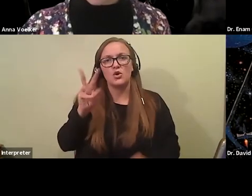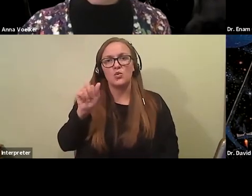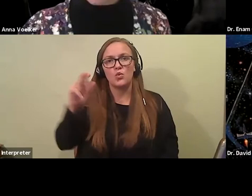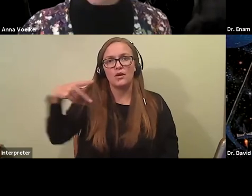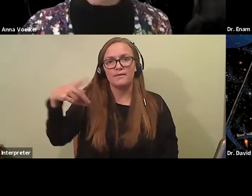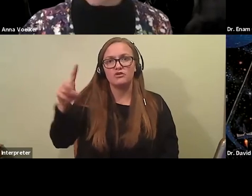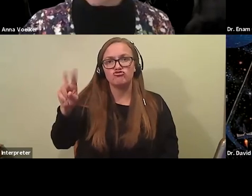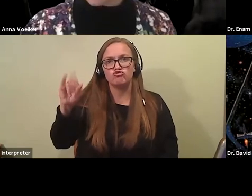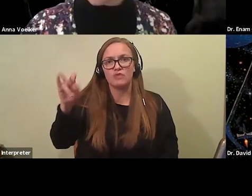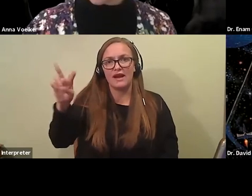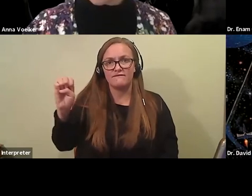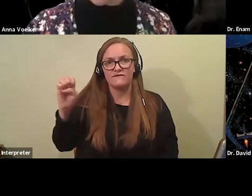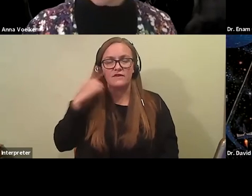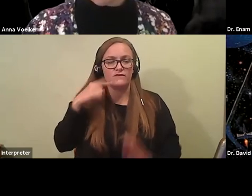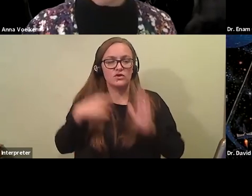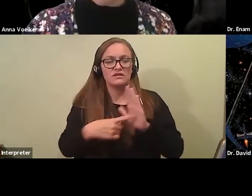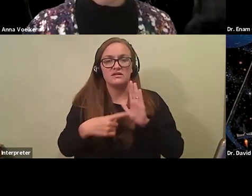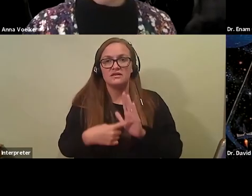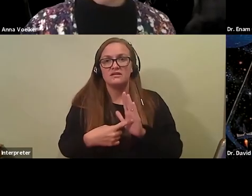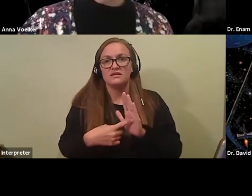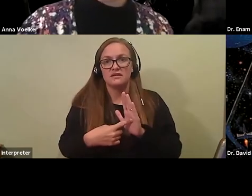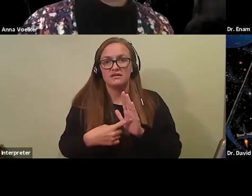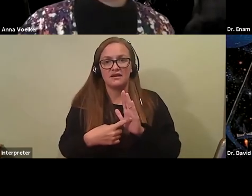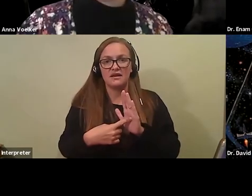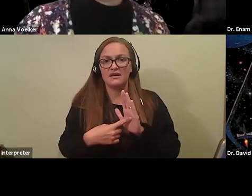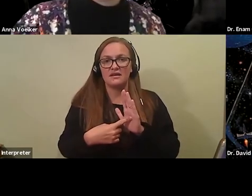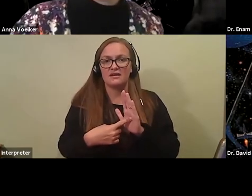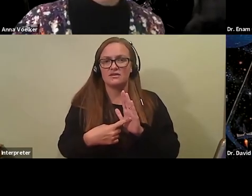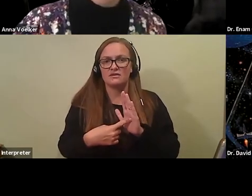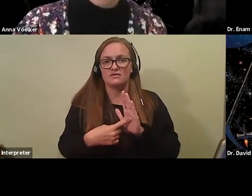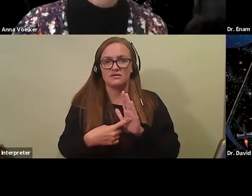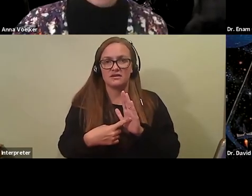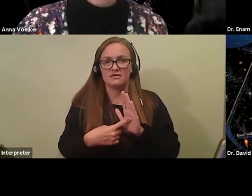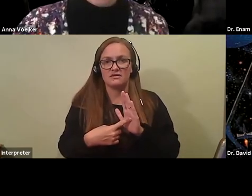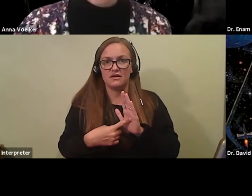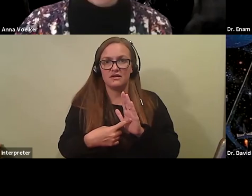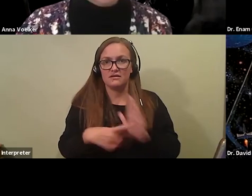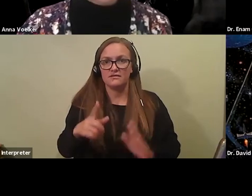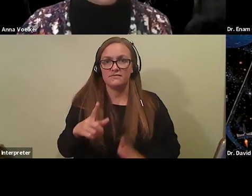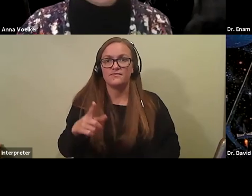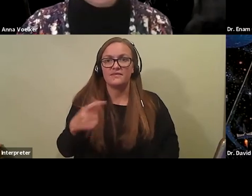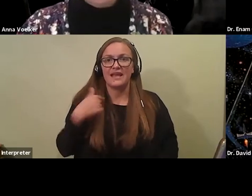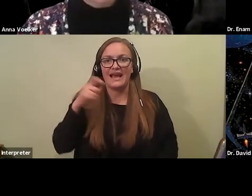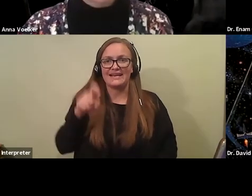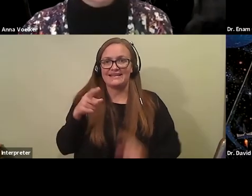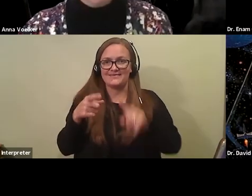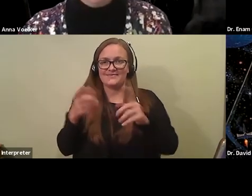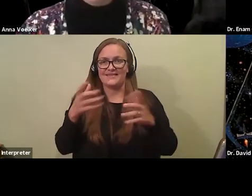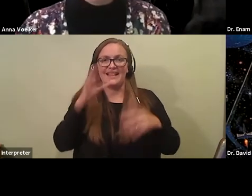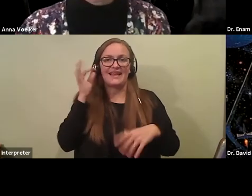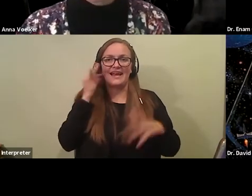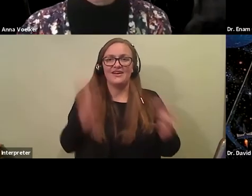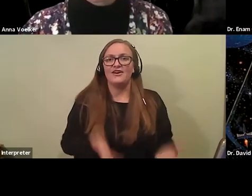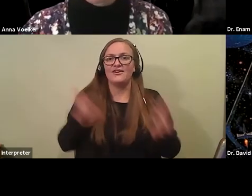instance, excuse me, I'm going to put the cat down on the floor now because I need a prop. Here I have a nice